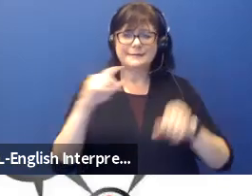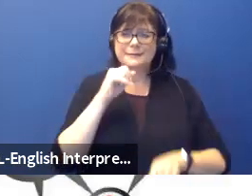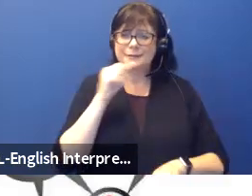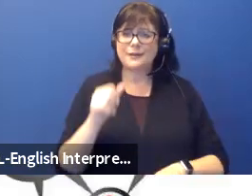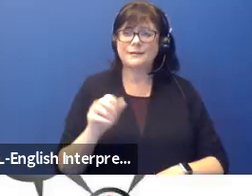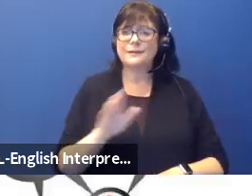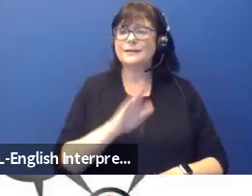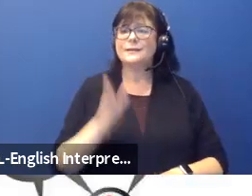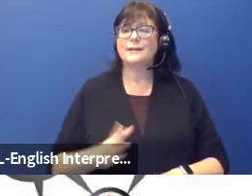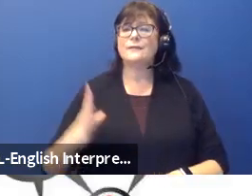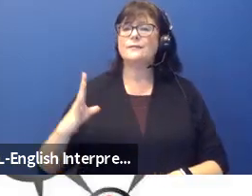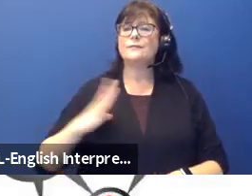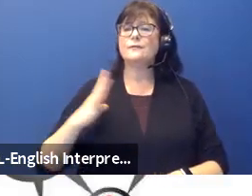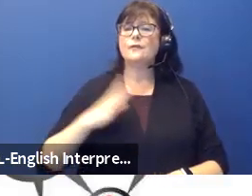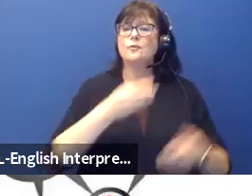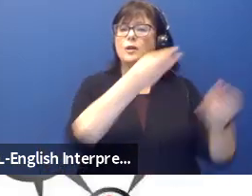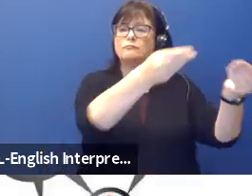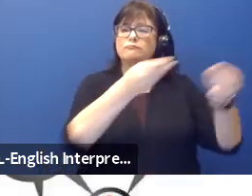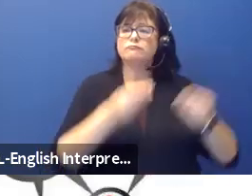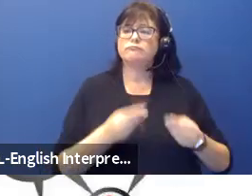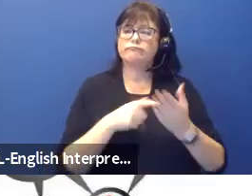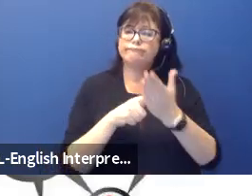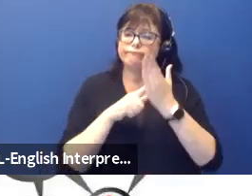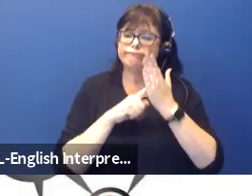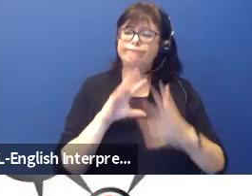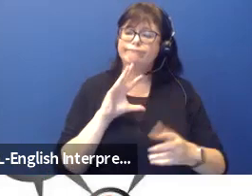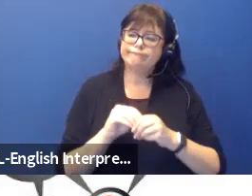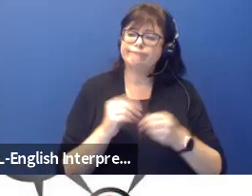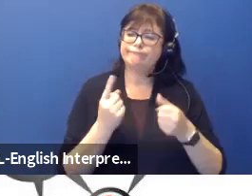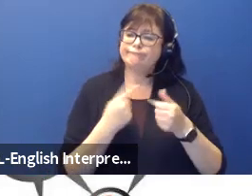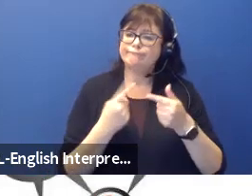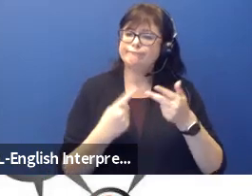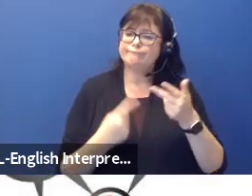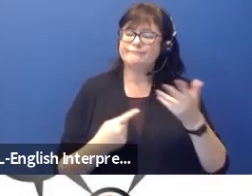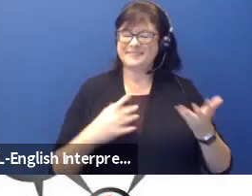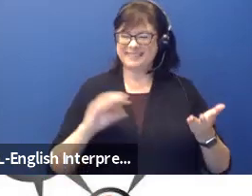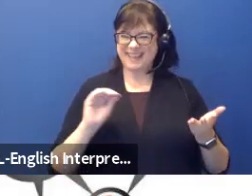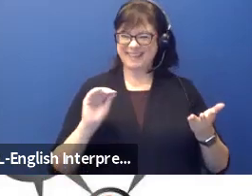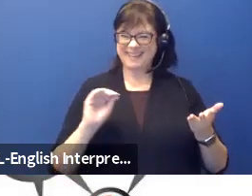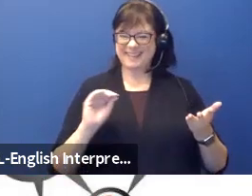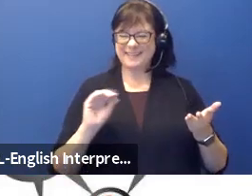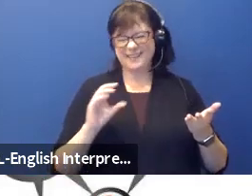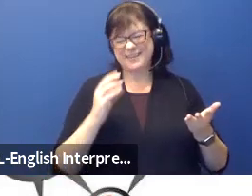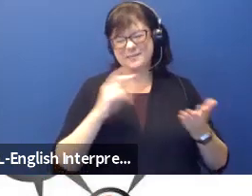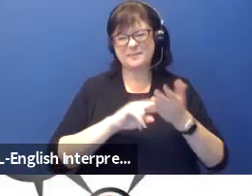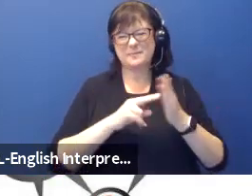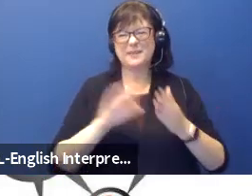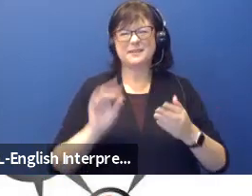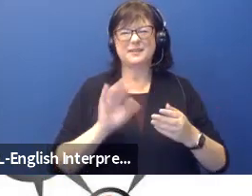documentation or the length of it or the quality of it or anything else. So there's a real big variety in how people document their